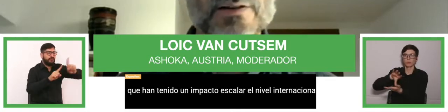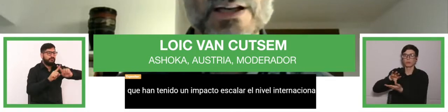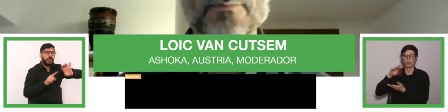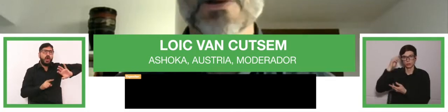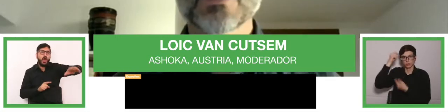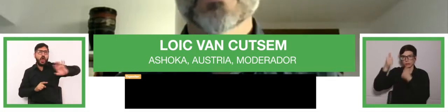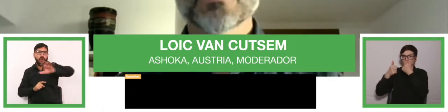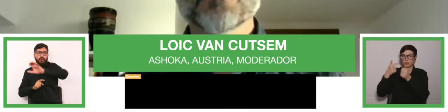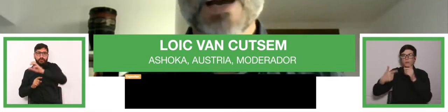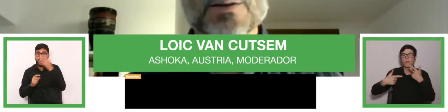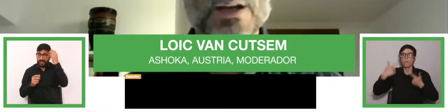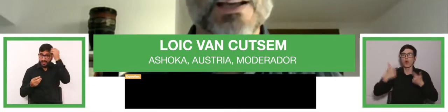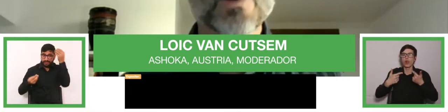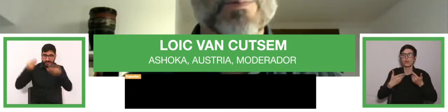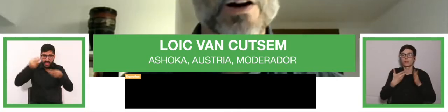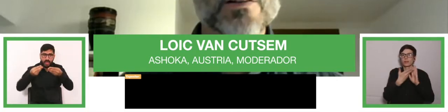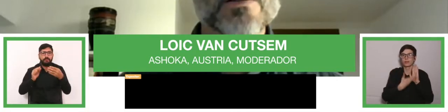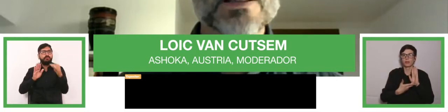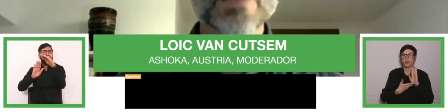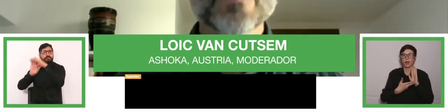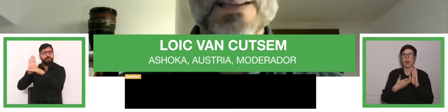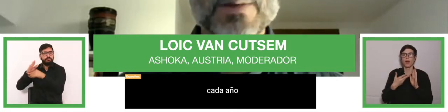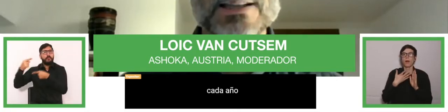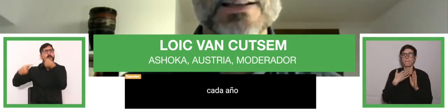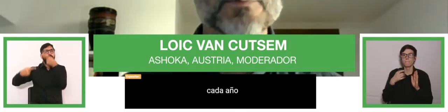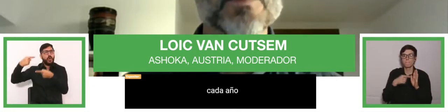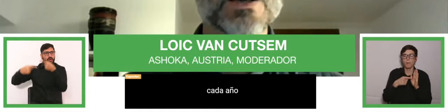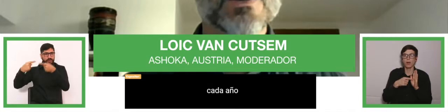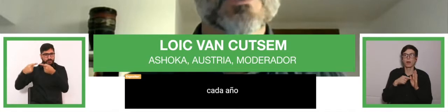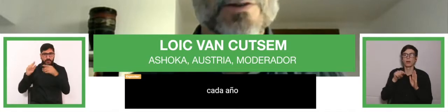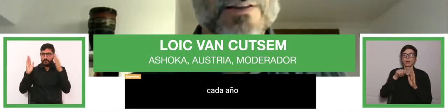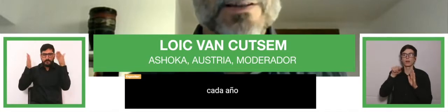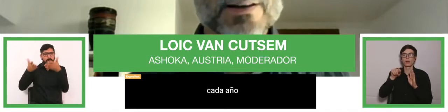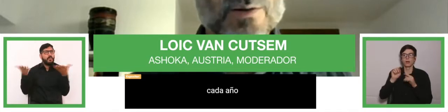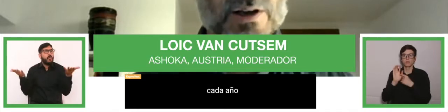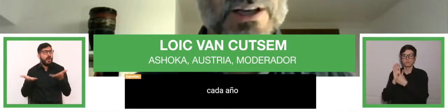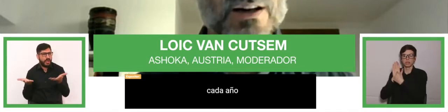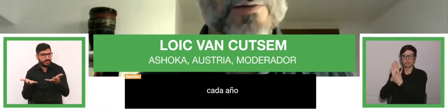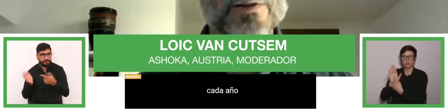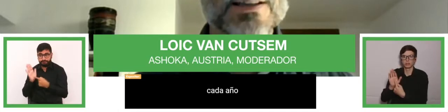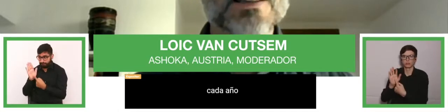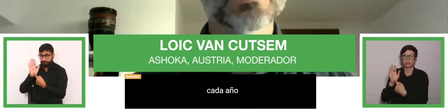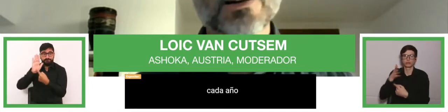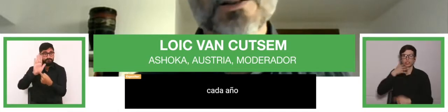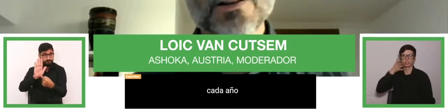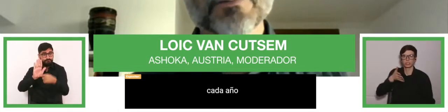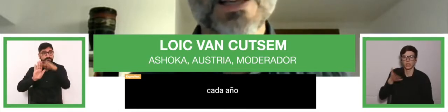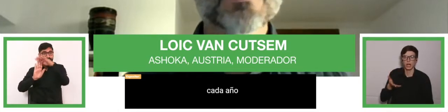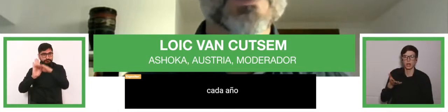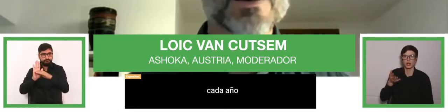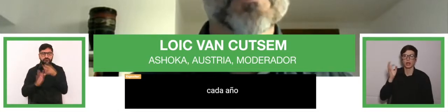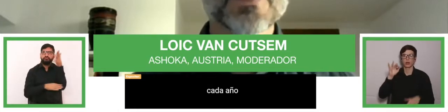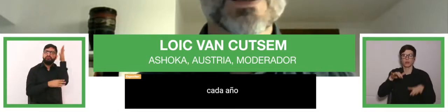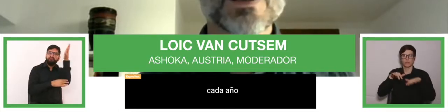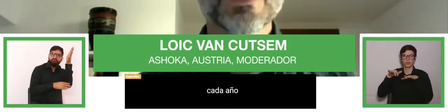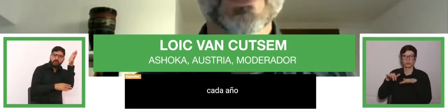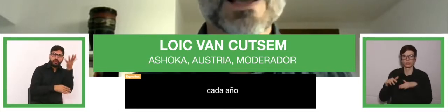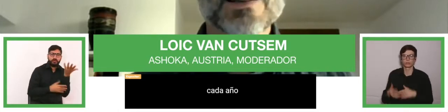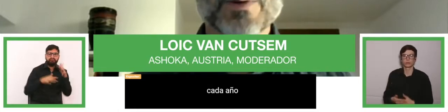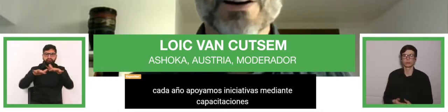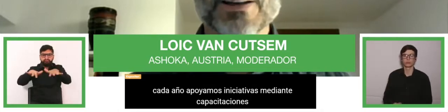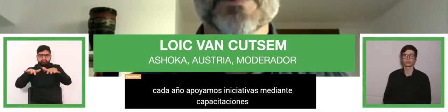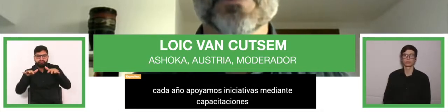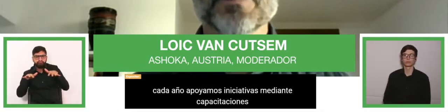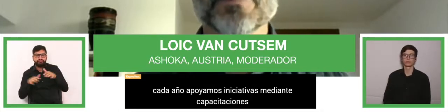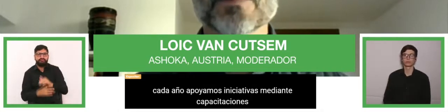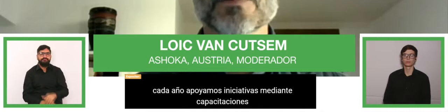individual mentoring, matchmaking with partners, and visibility during the Zero Project conferences in Austria and today in